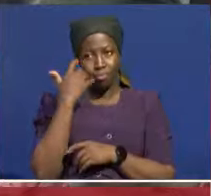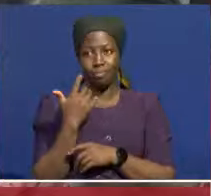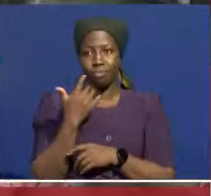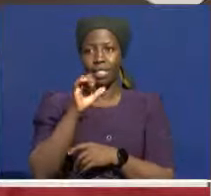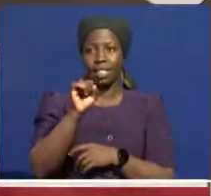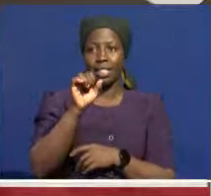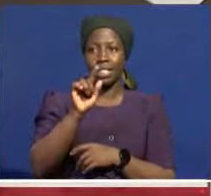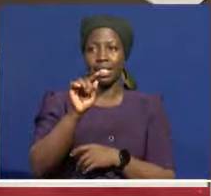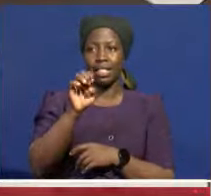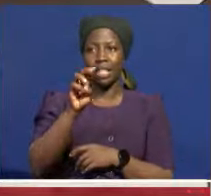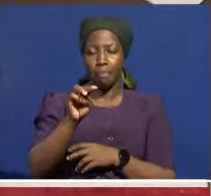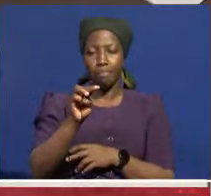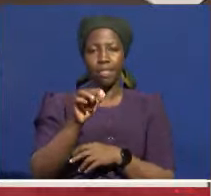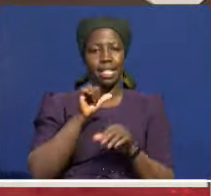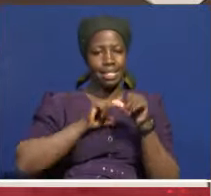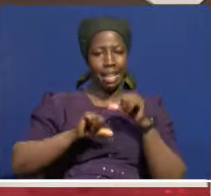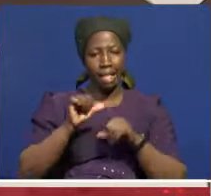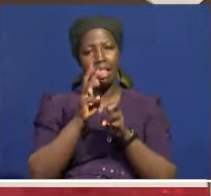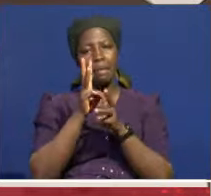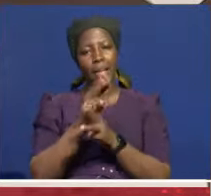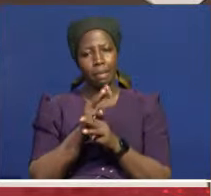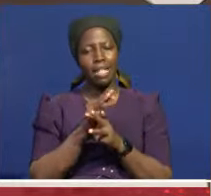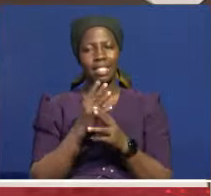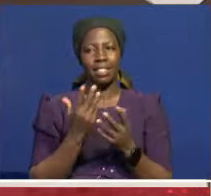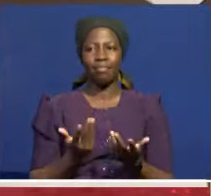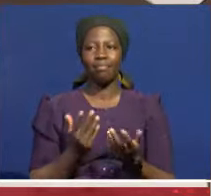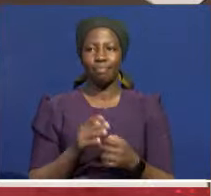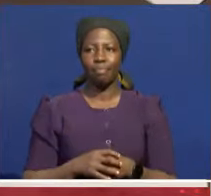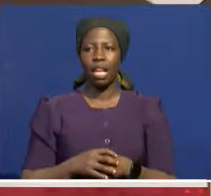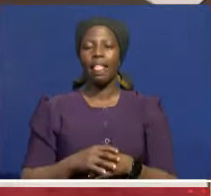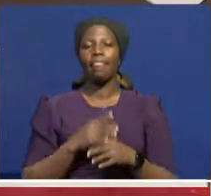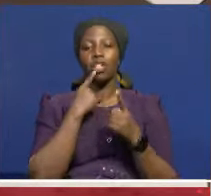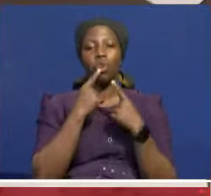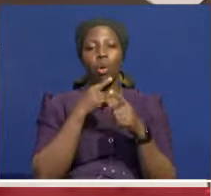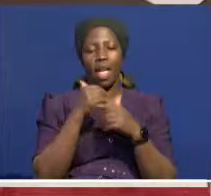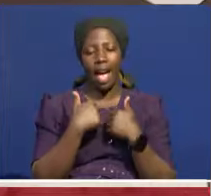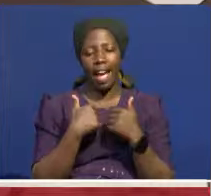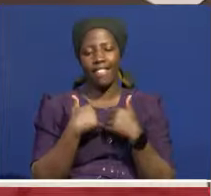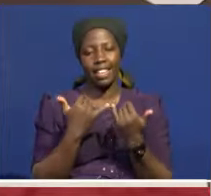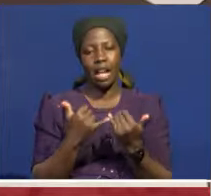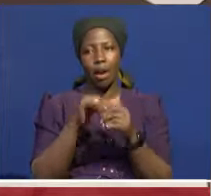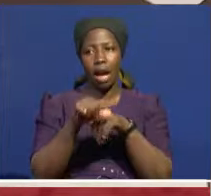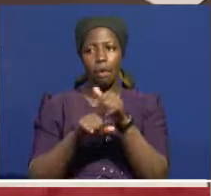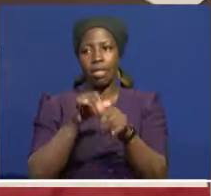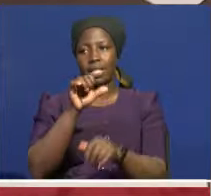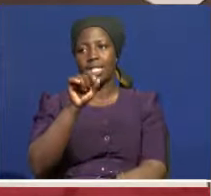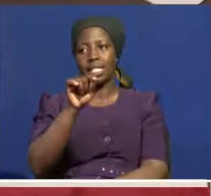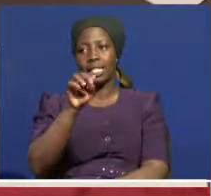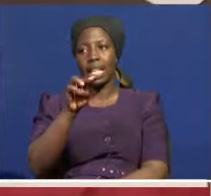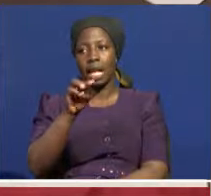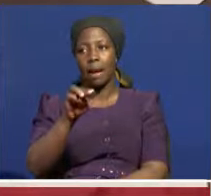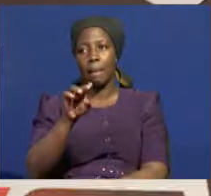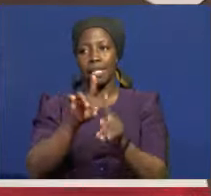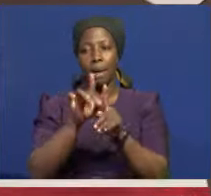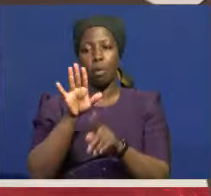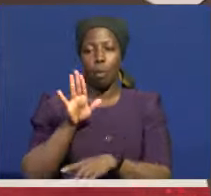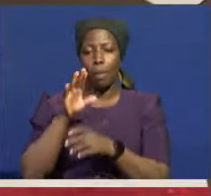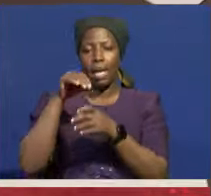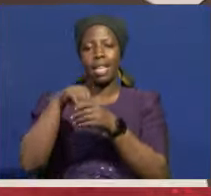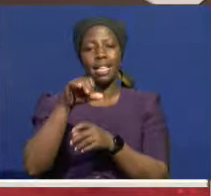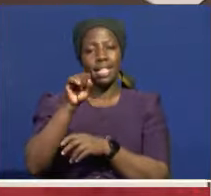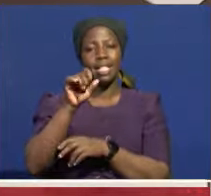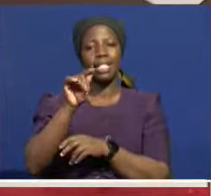za STEM. The conversation that we are having now about STEM and women in STEM is not how to get more women in